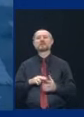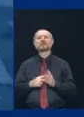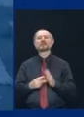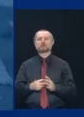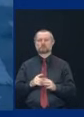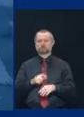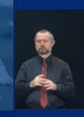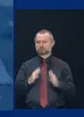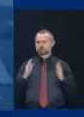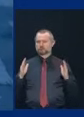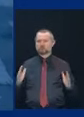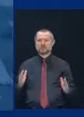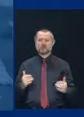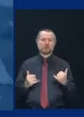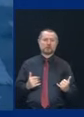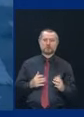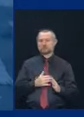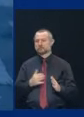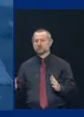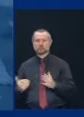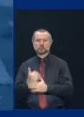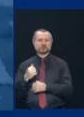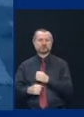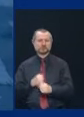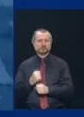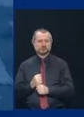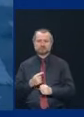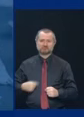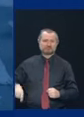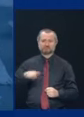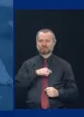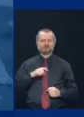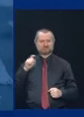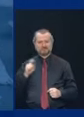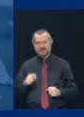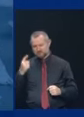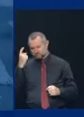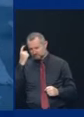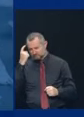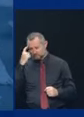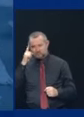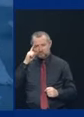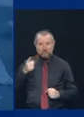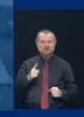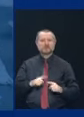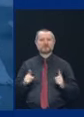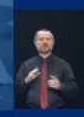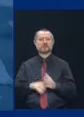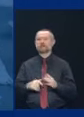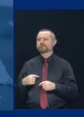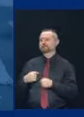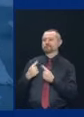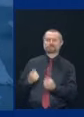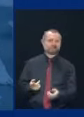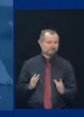season, we have to be smarter and different than we've handled past holiday seasons, because